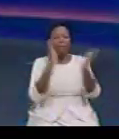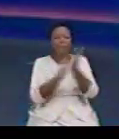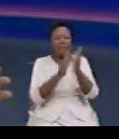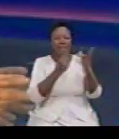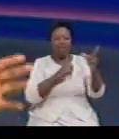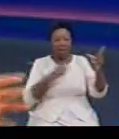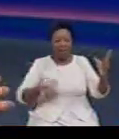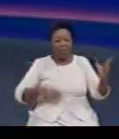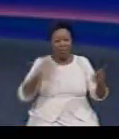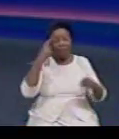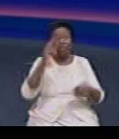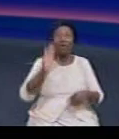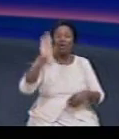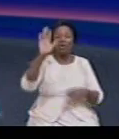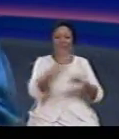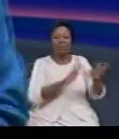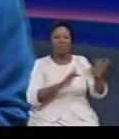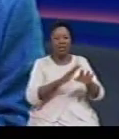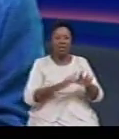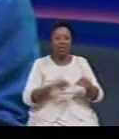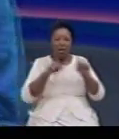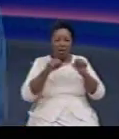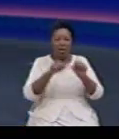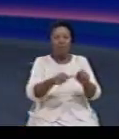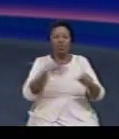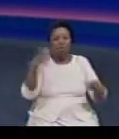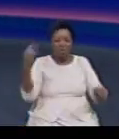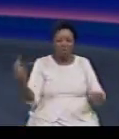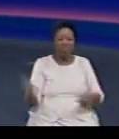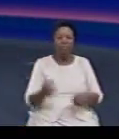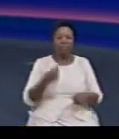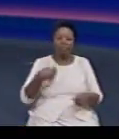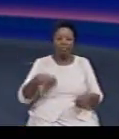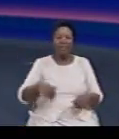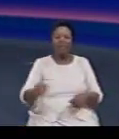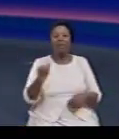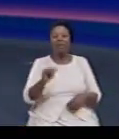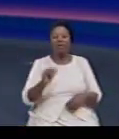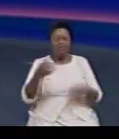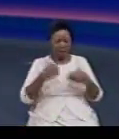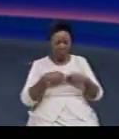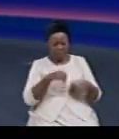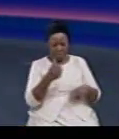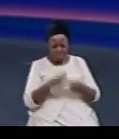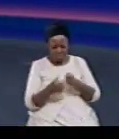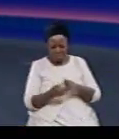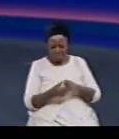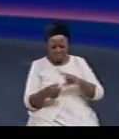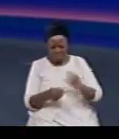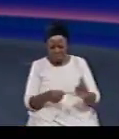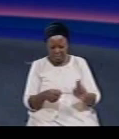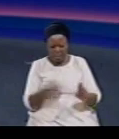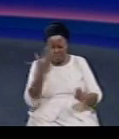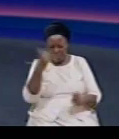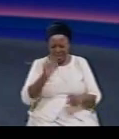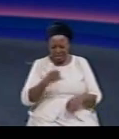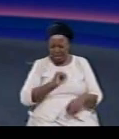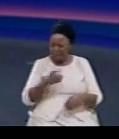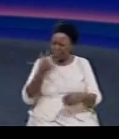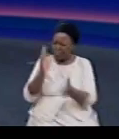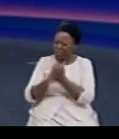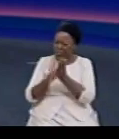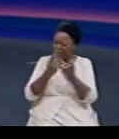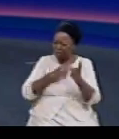for his mercy endureth forever. Do I have any problem? What do I do? Praise the Lord, for his